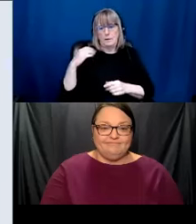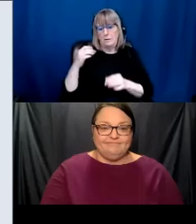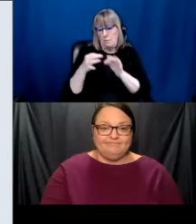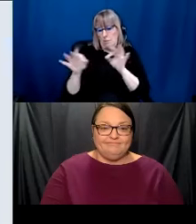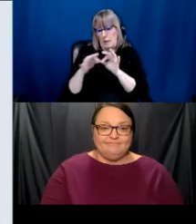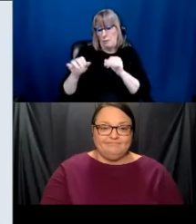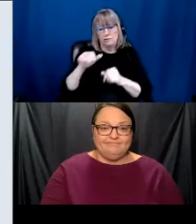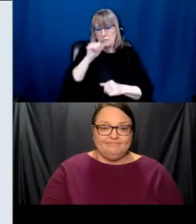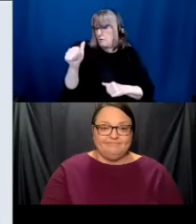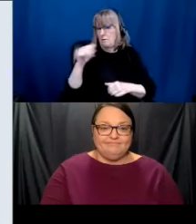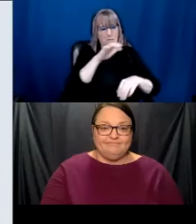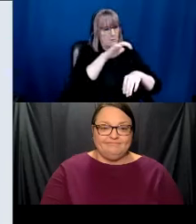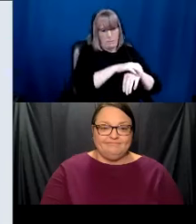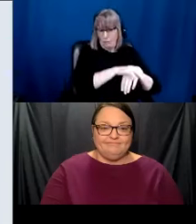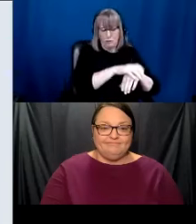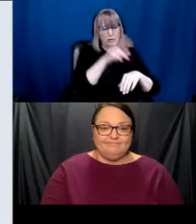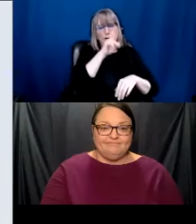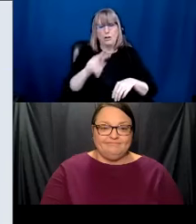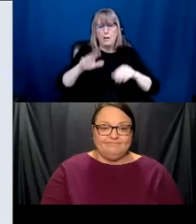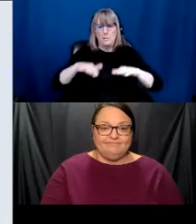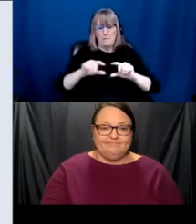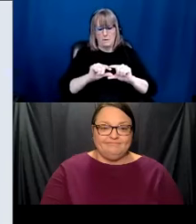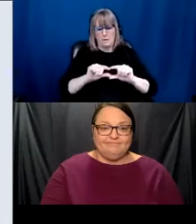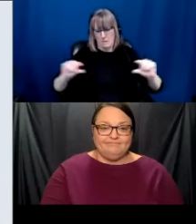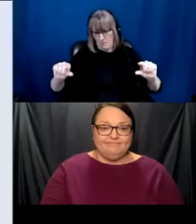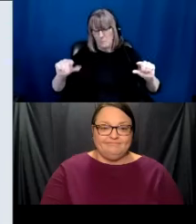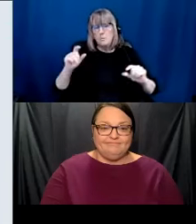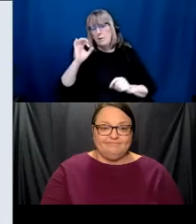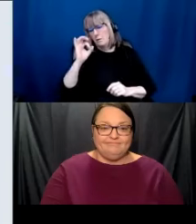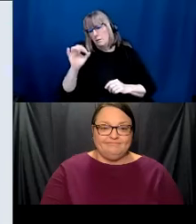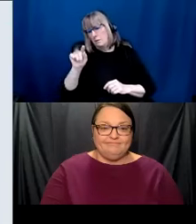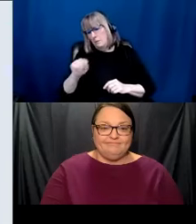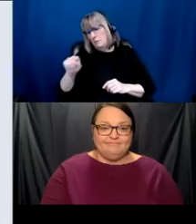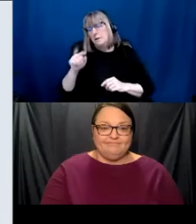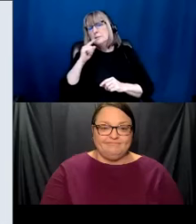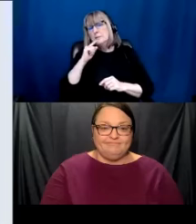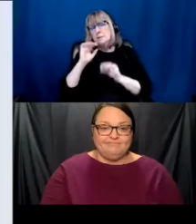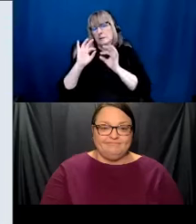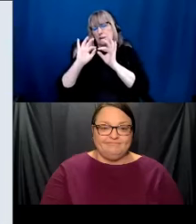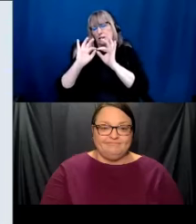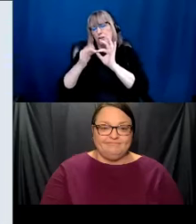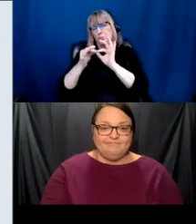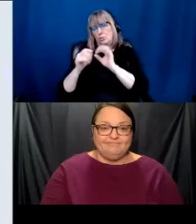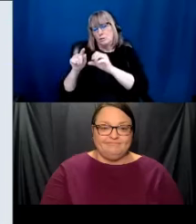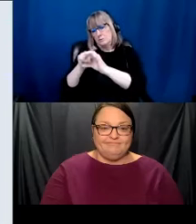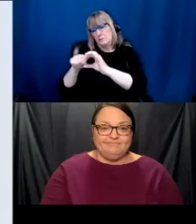do is look to the bottom of your screen where you should have the idioma diferente al